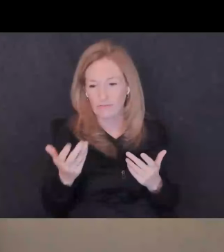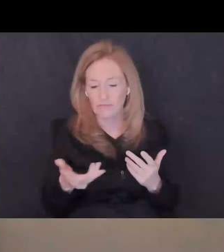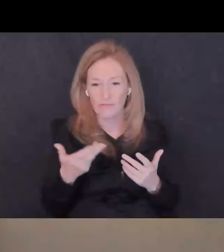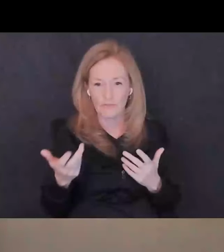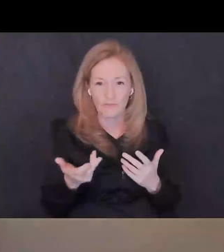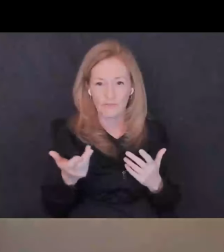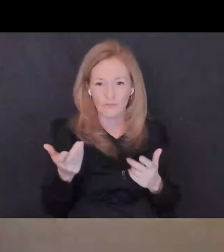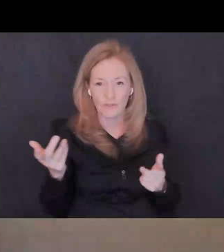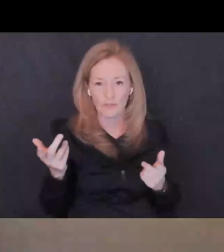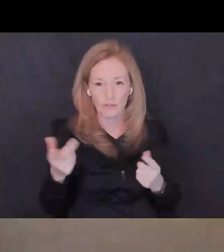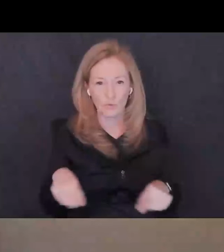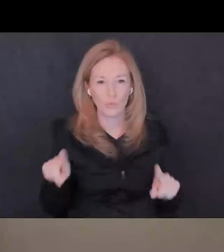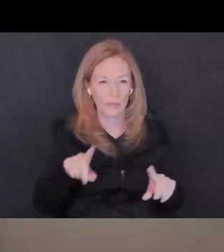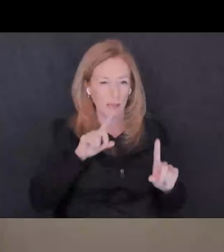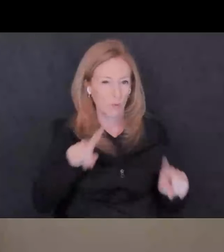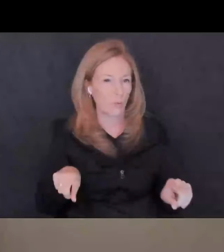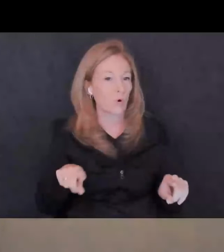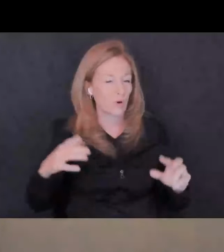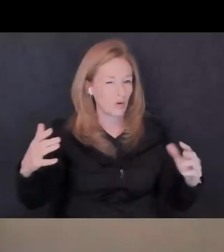you guys be able to order them